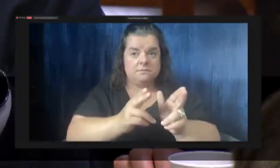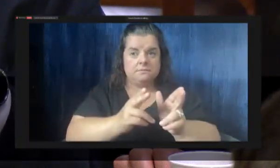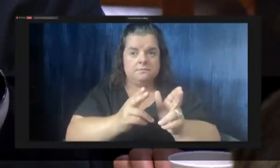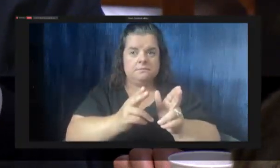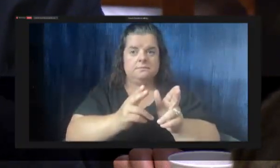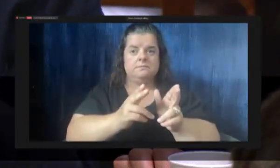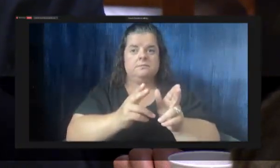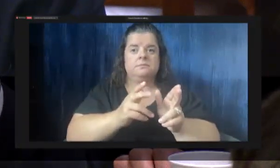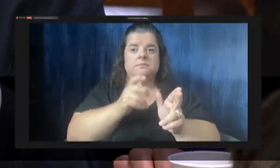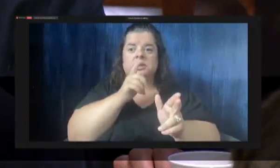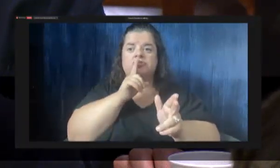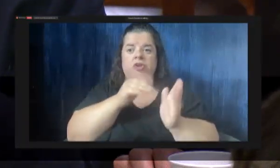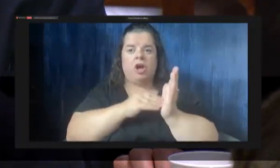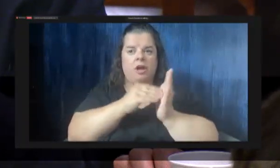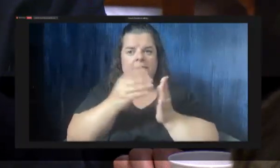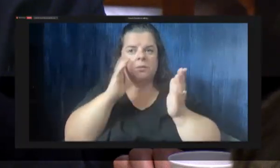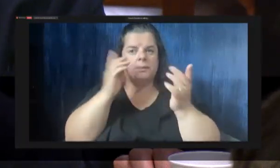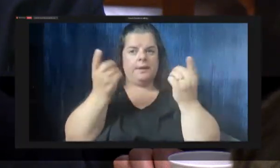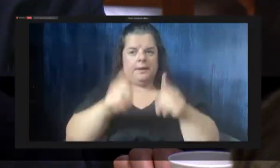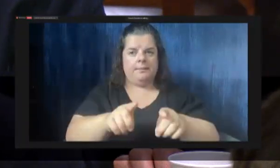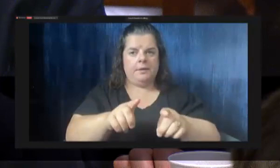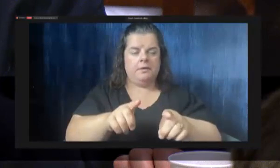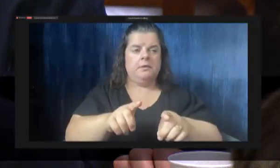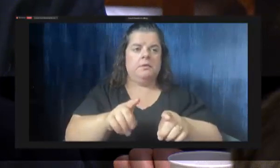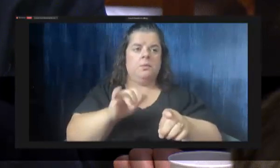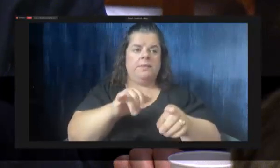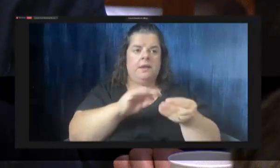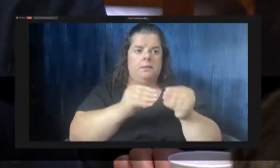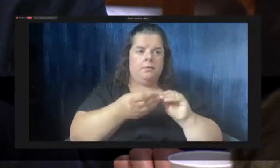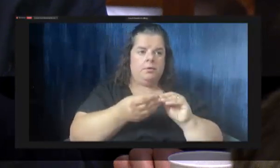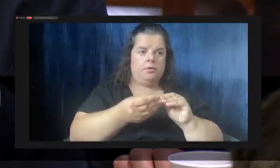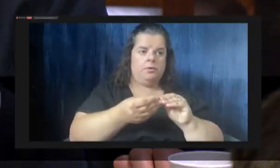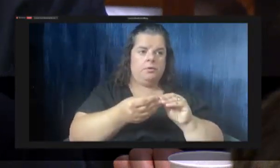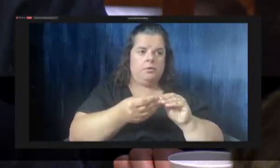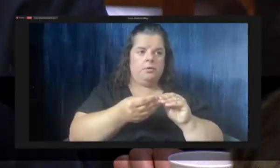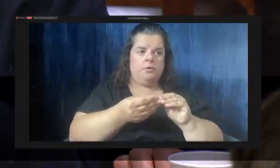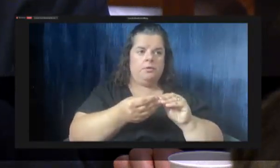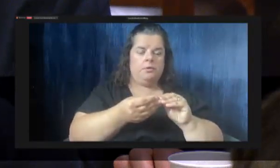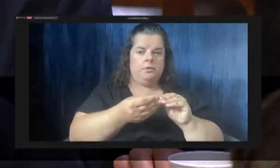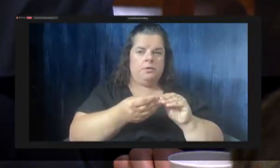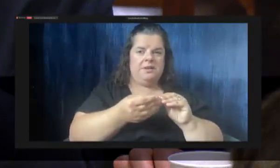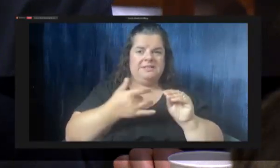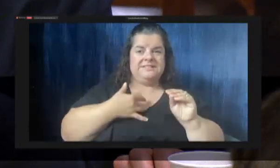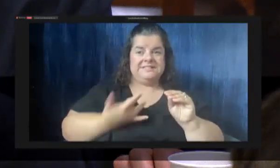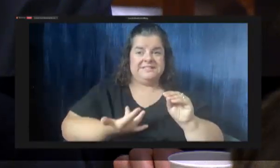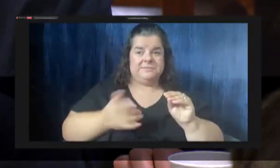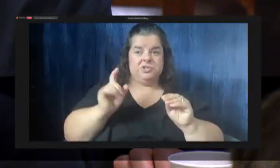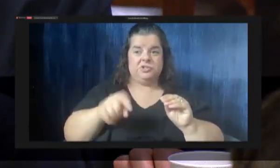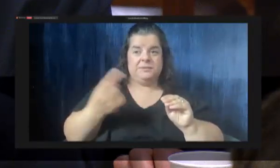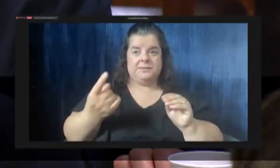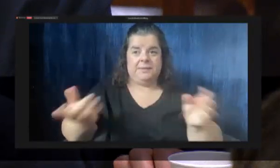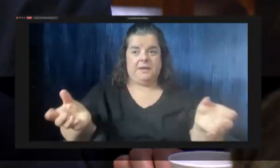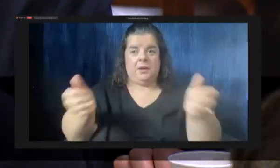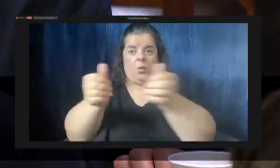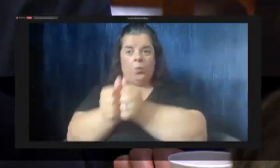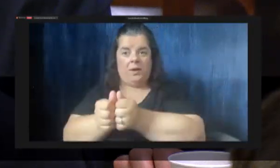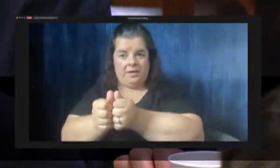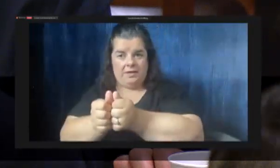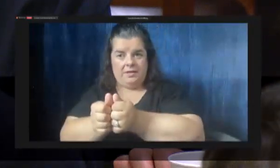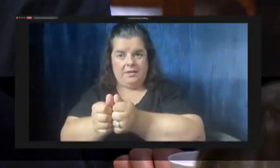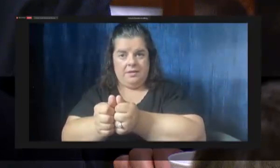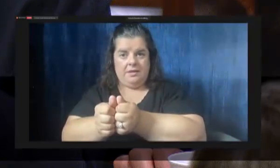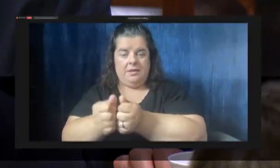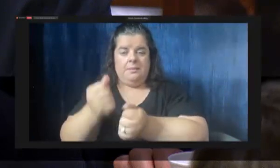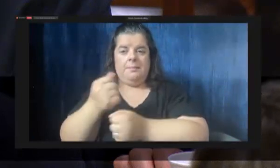sure how often it would take place, but whatever that number is, then there it seems like there should be something that goes alongside that to make sure